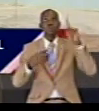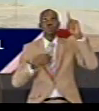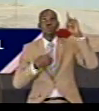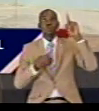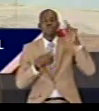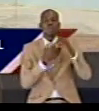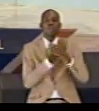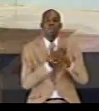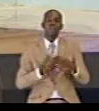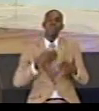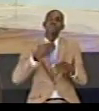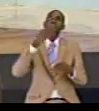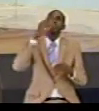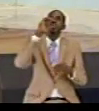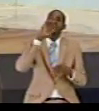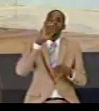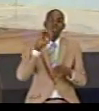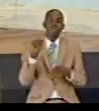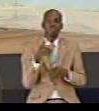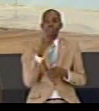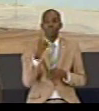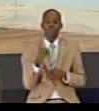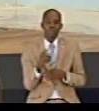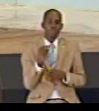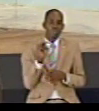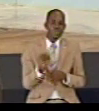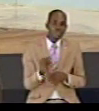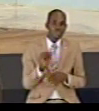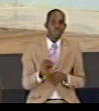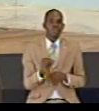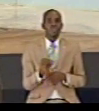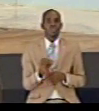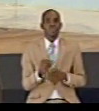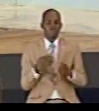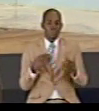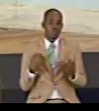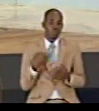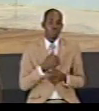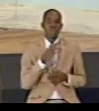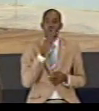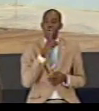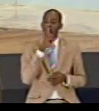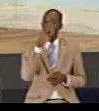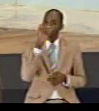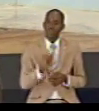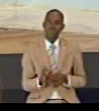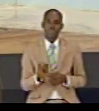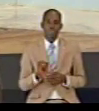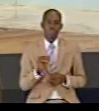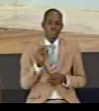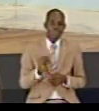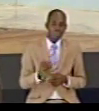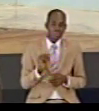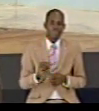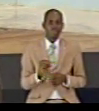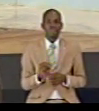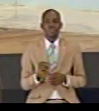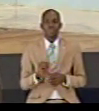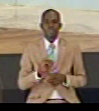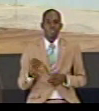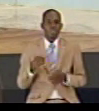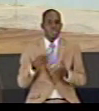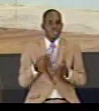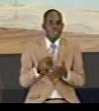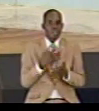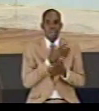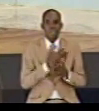thirst, let him come. When we're really thirsty, we'll go to the Lord in prayer.